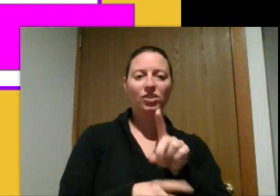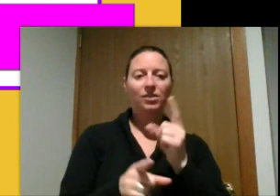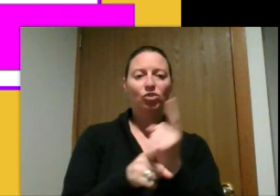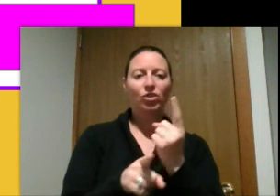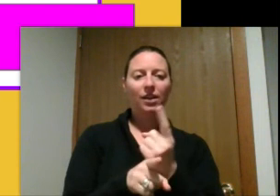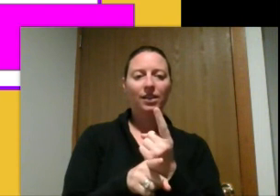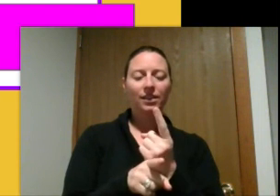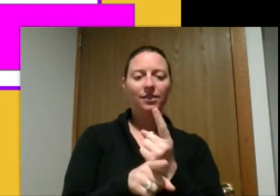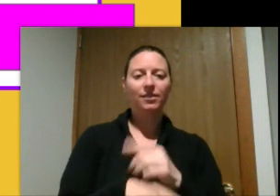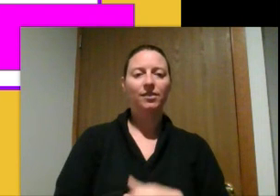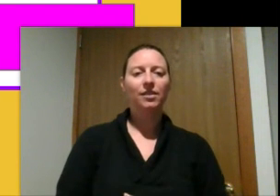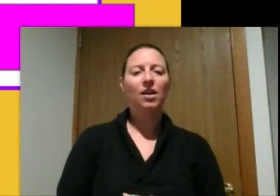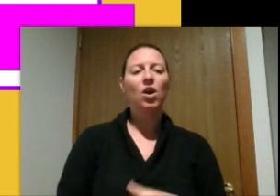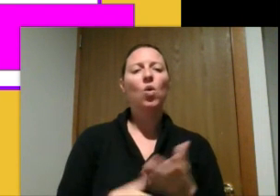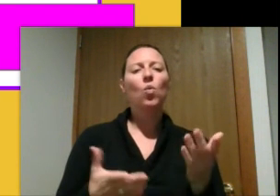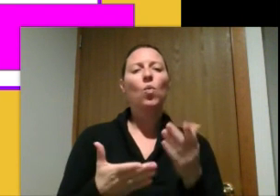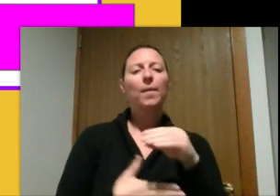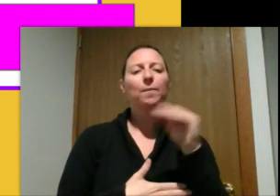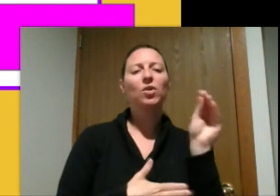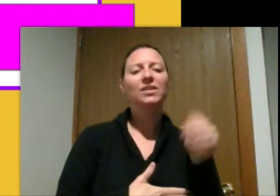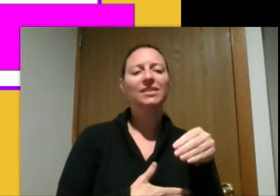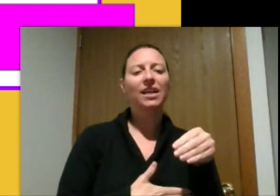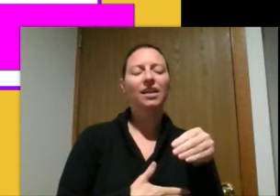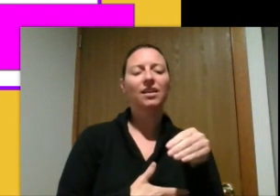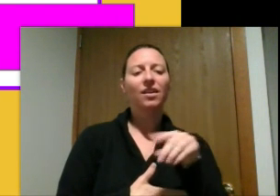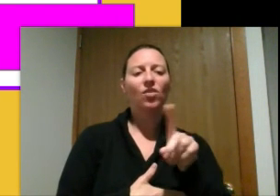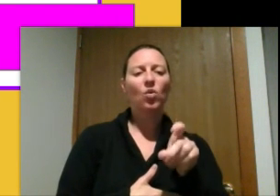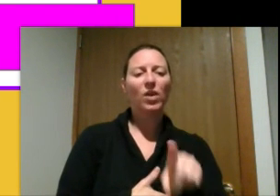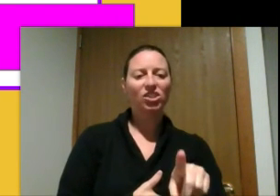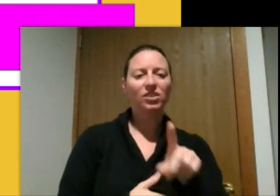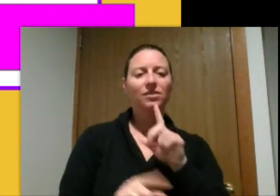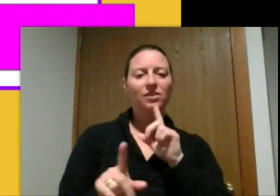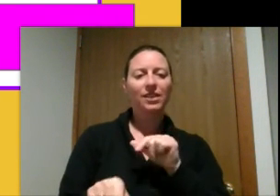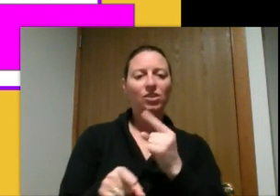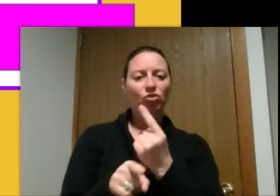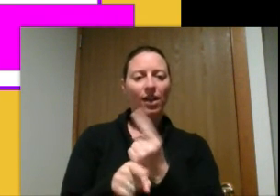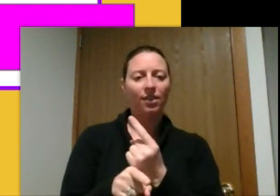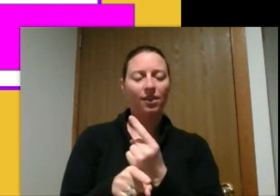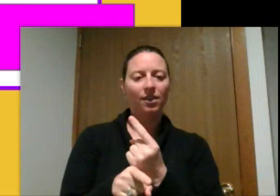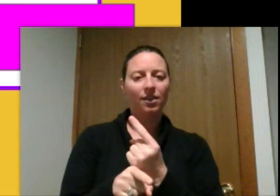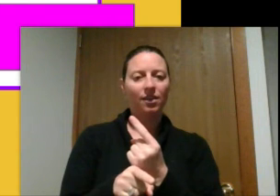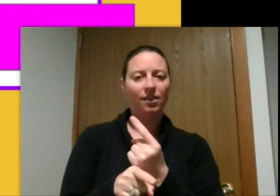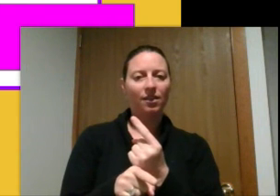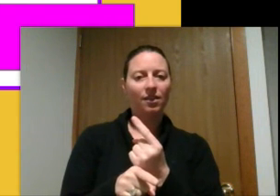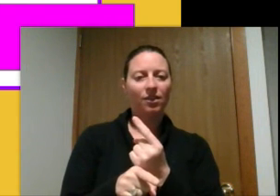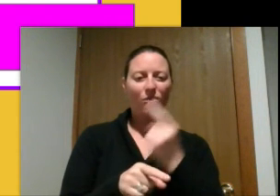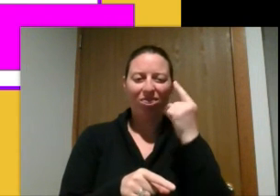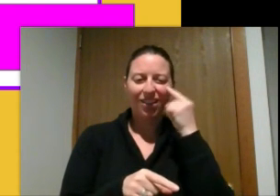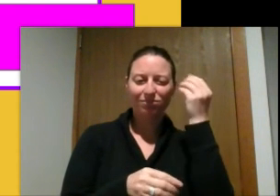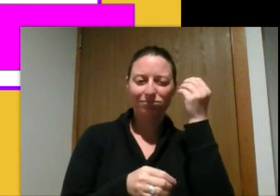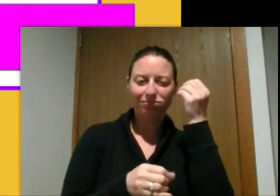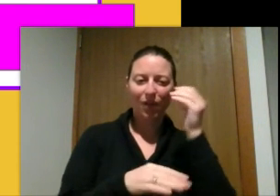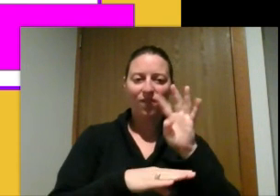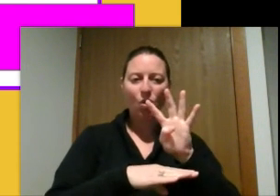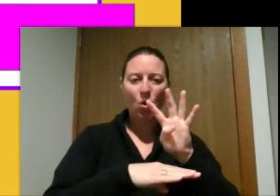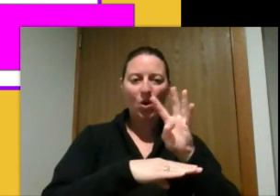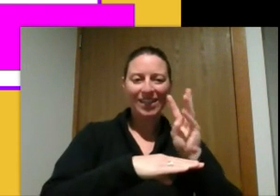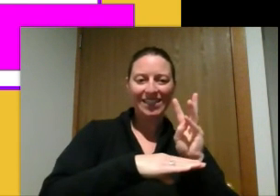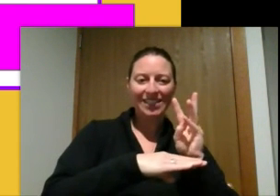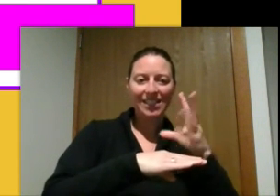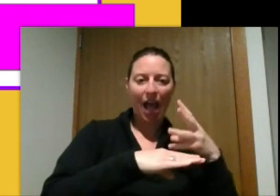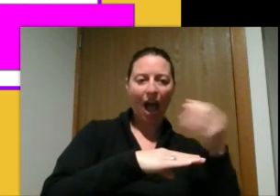on a test. What percent of questions did she answer correctly? So you got to figure out